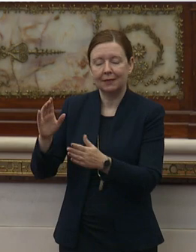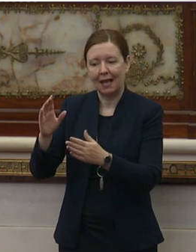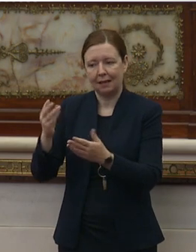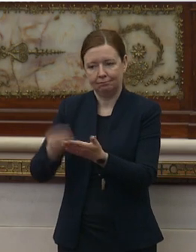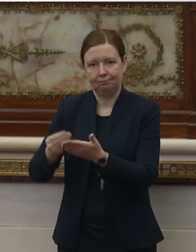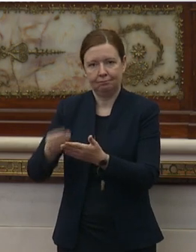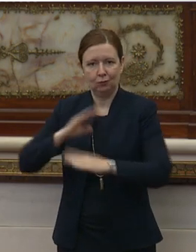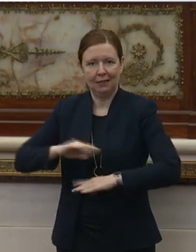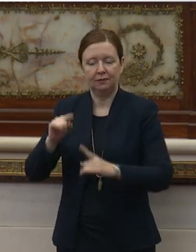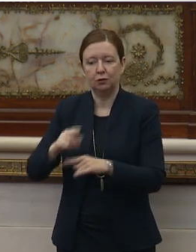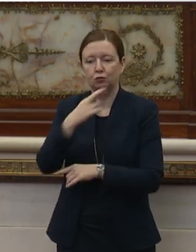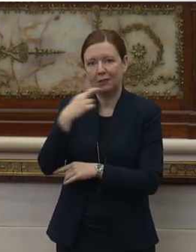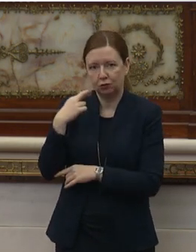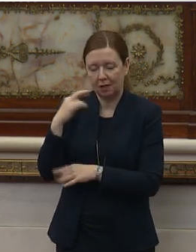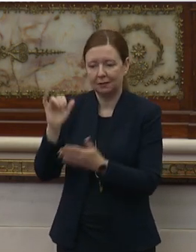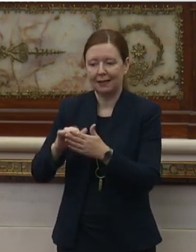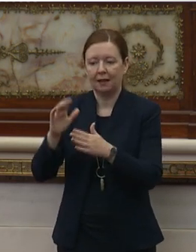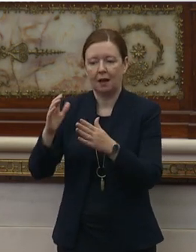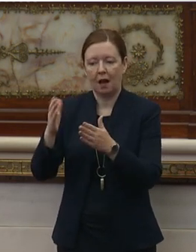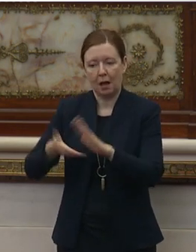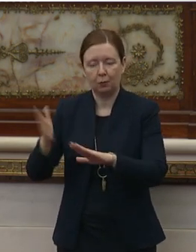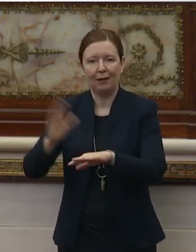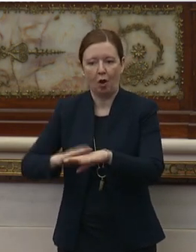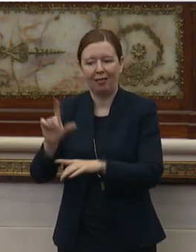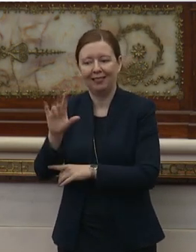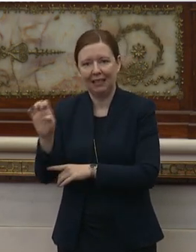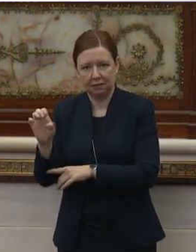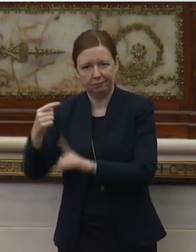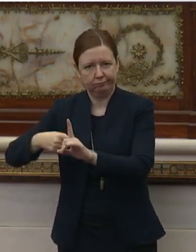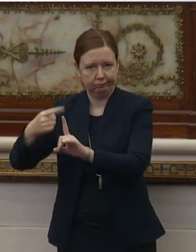that operate on leased premises.